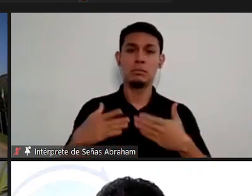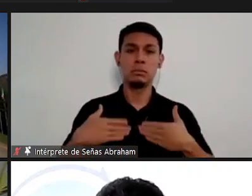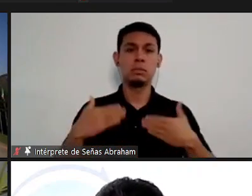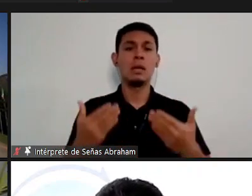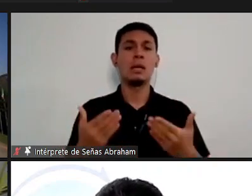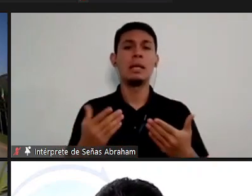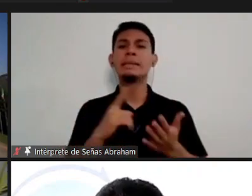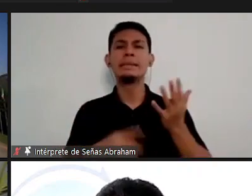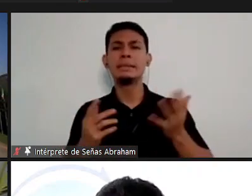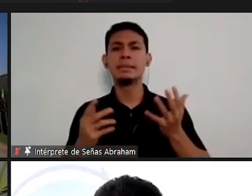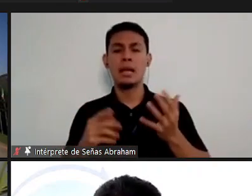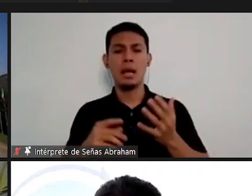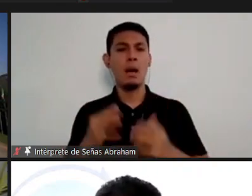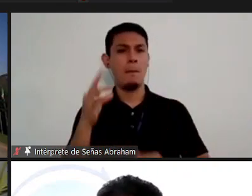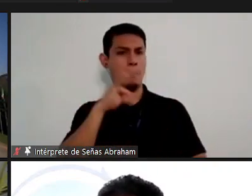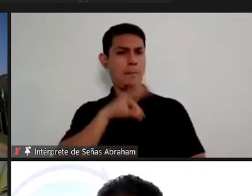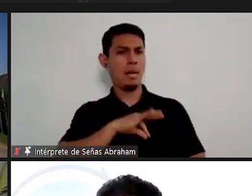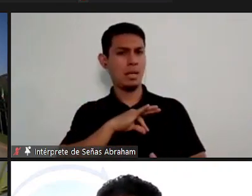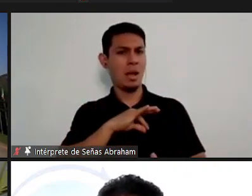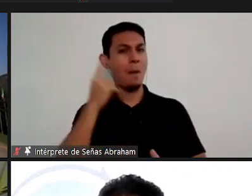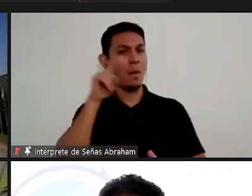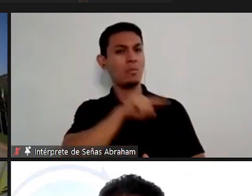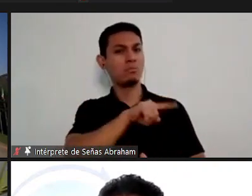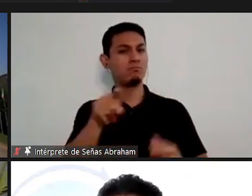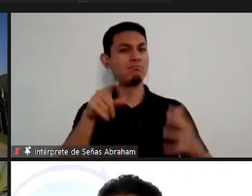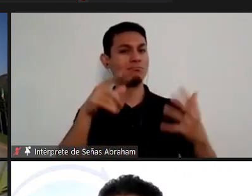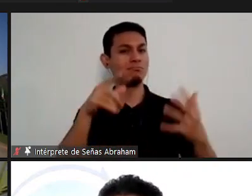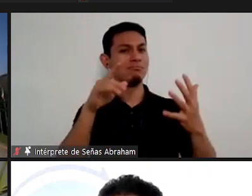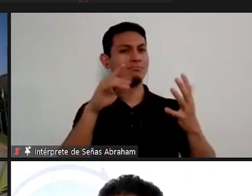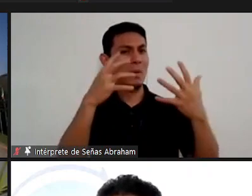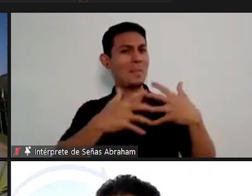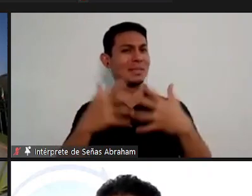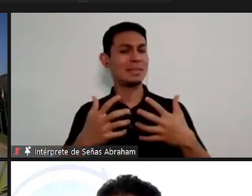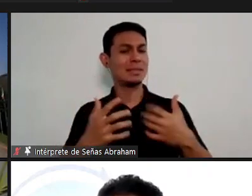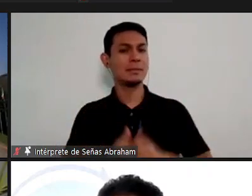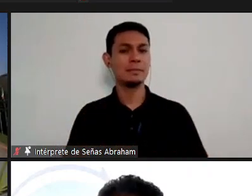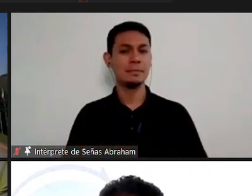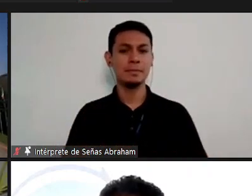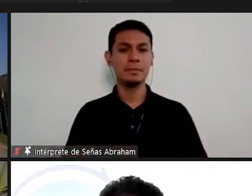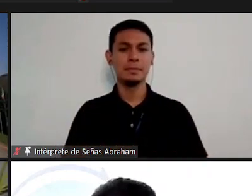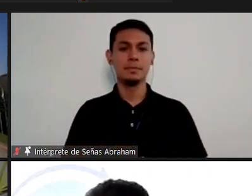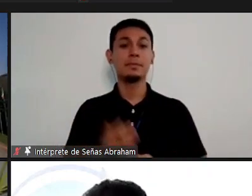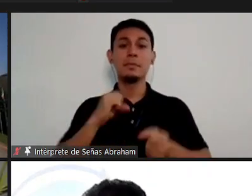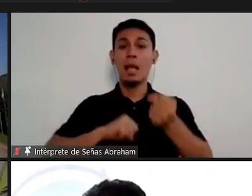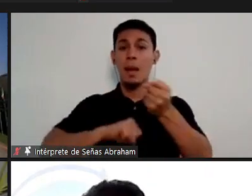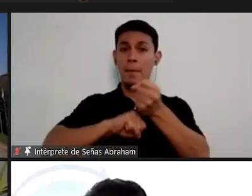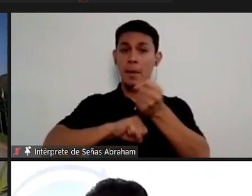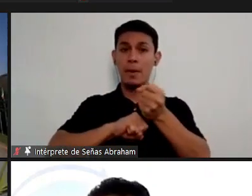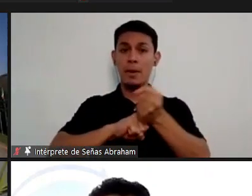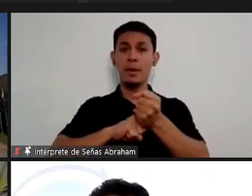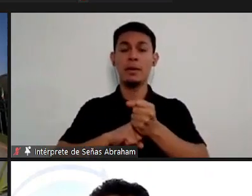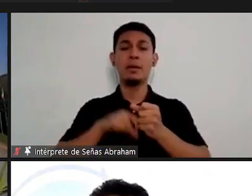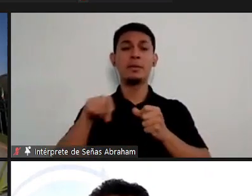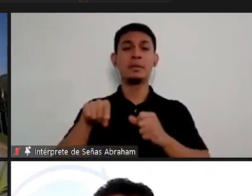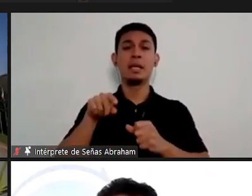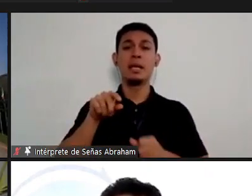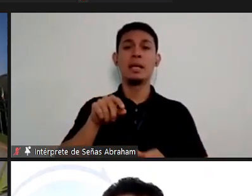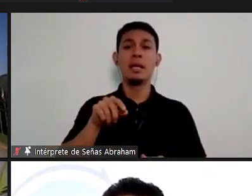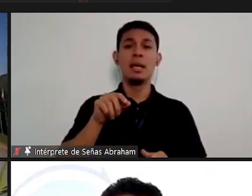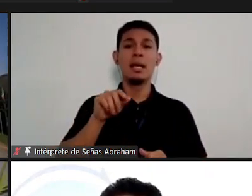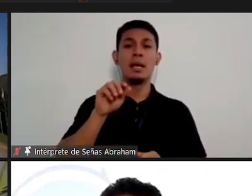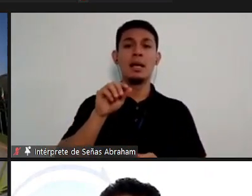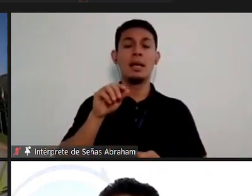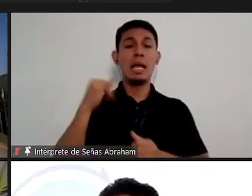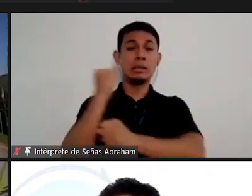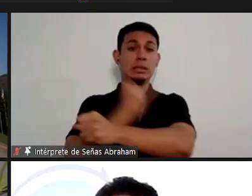this transition as could be an advantage for the companies uh with the support of uh